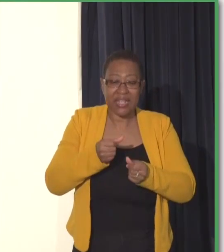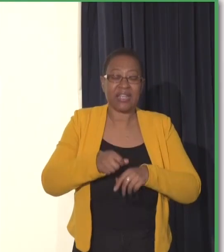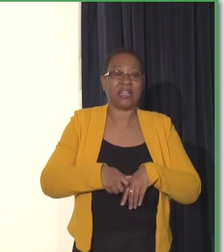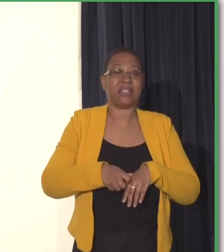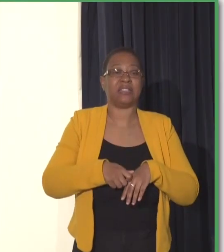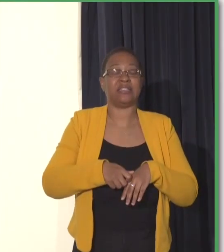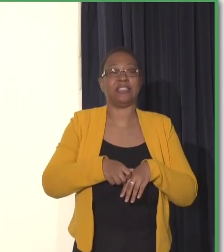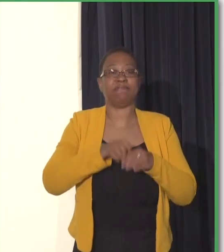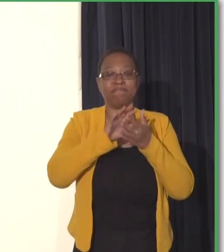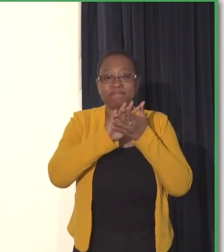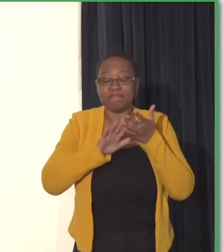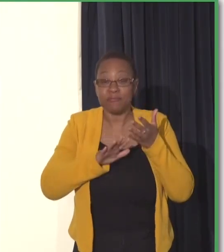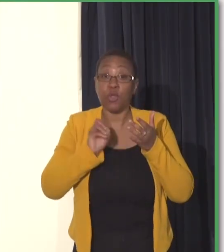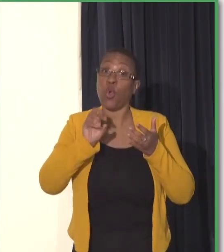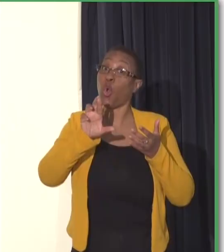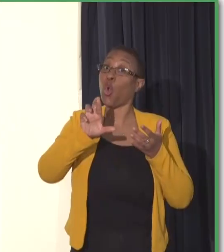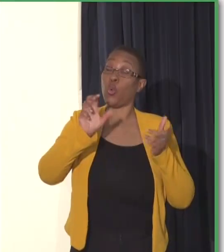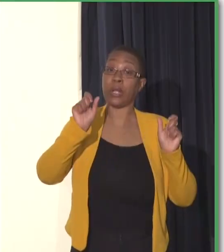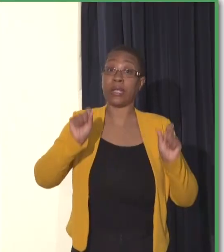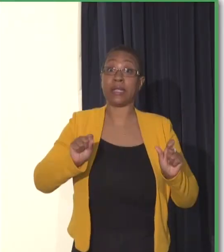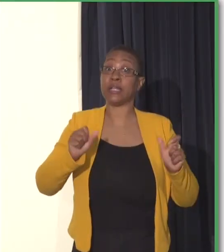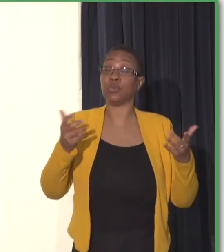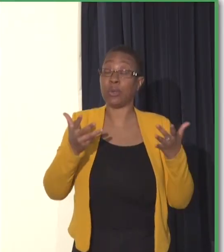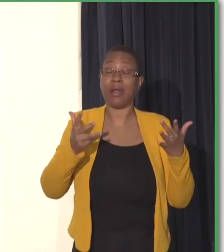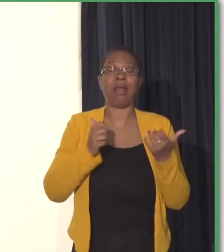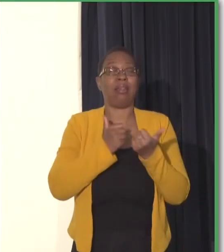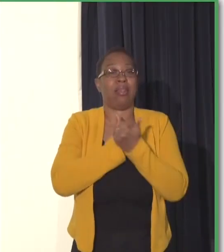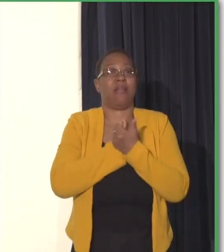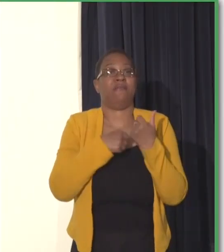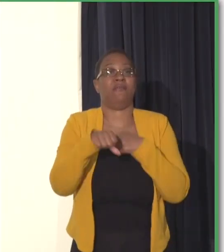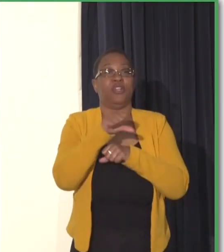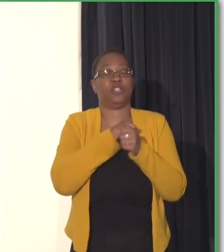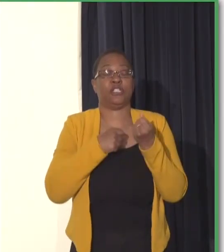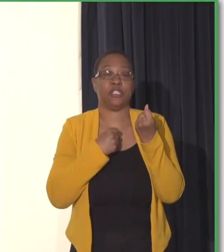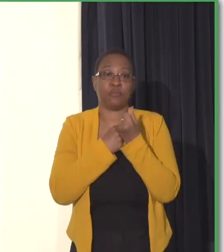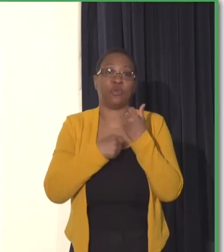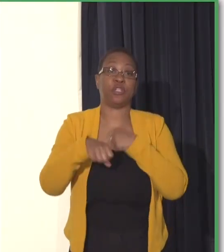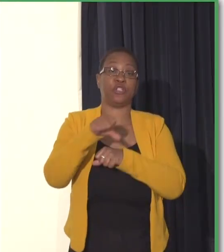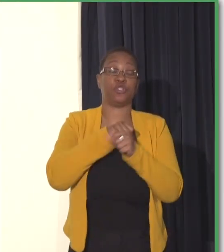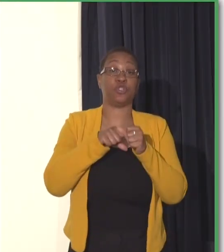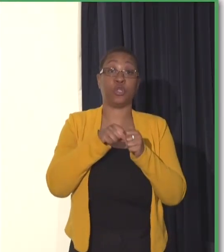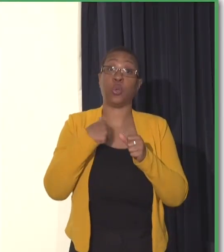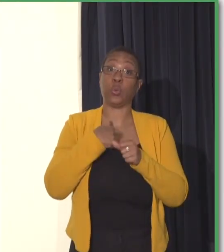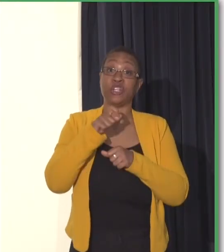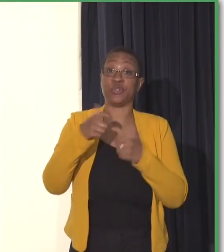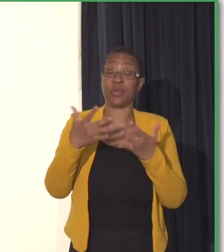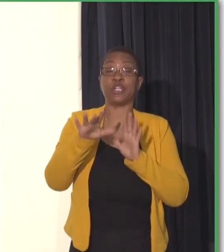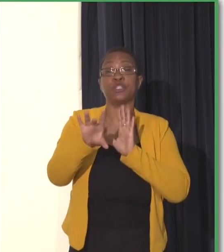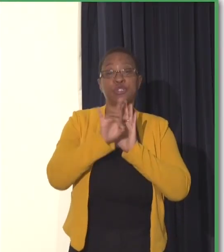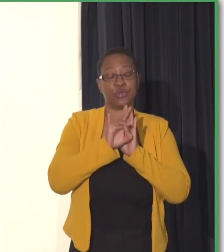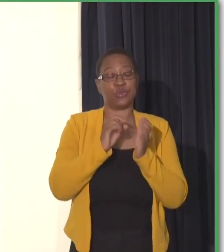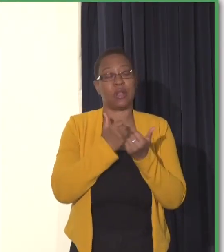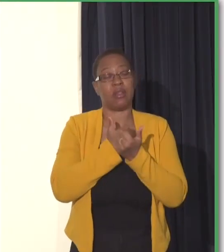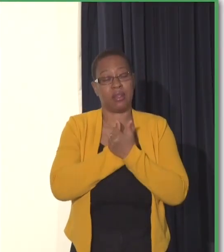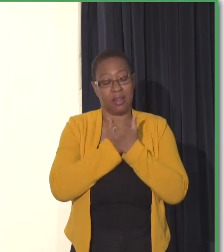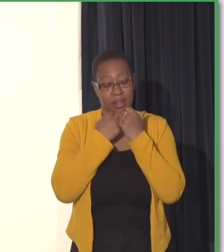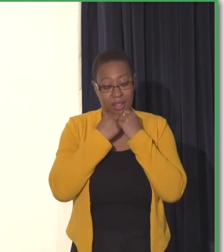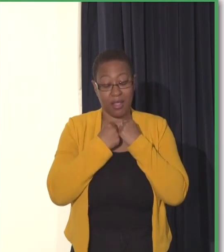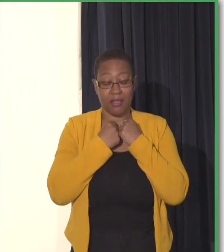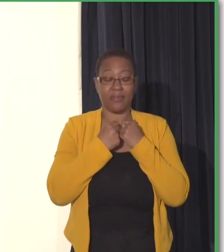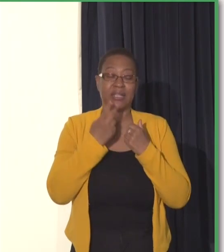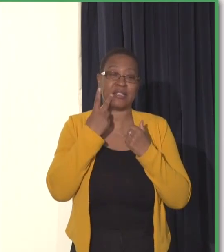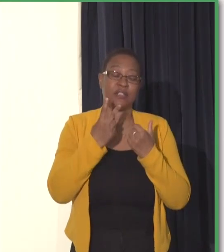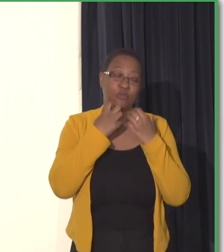mean-spirited, you know, or we can love each other, you know. And so I think that we should choose love, especially seeing those two